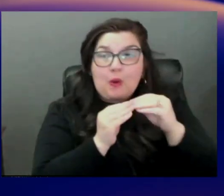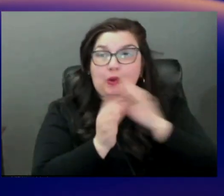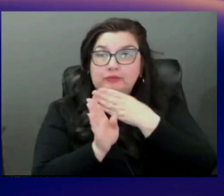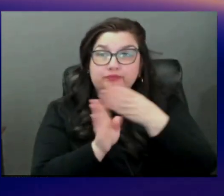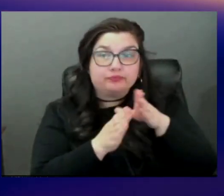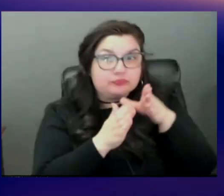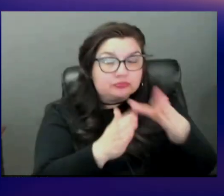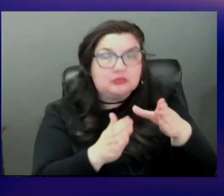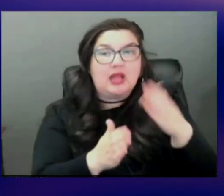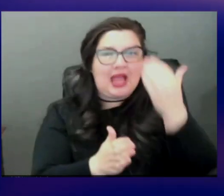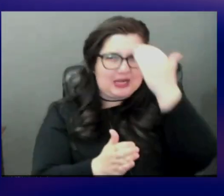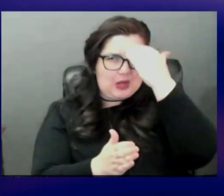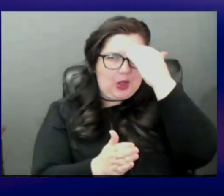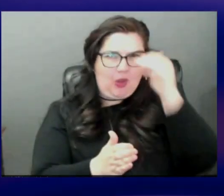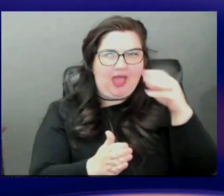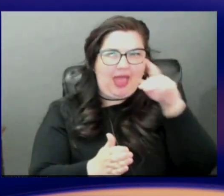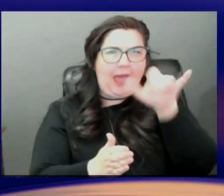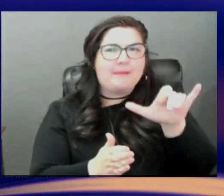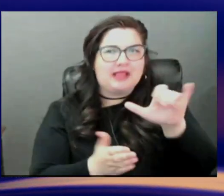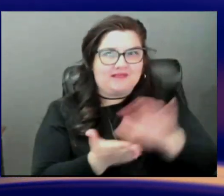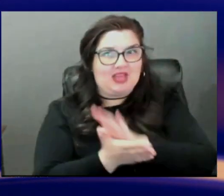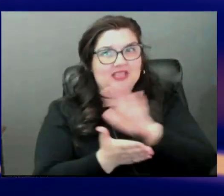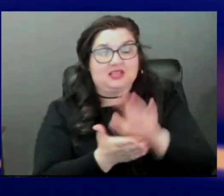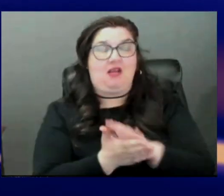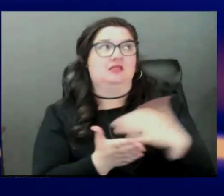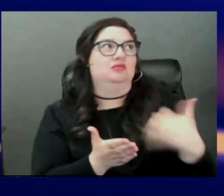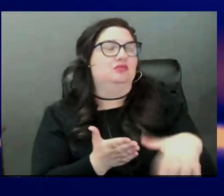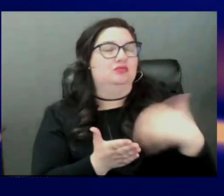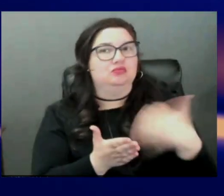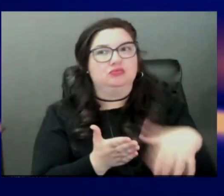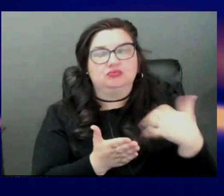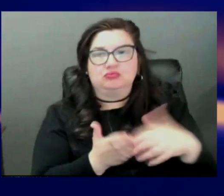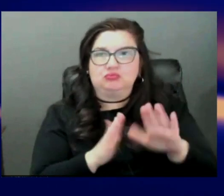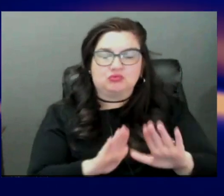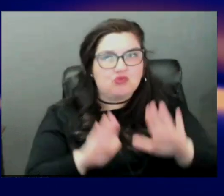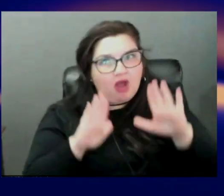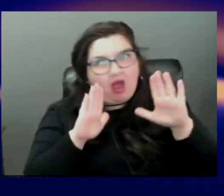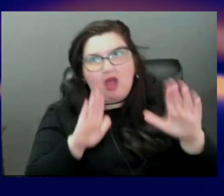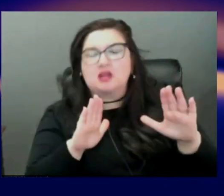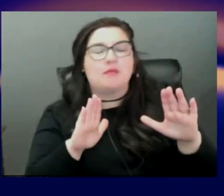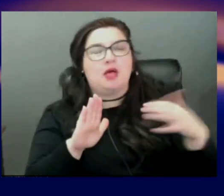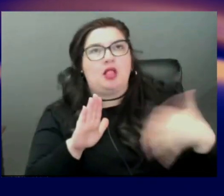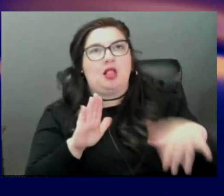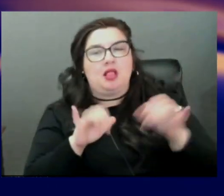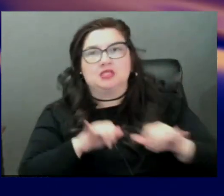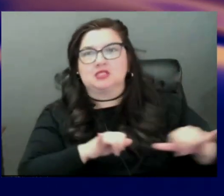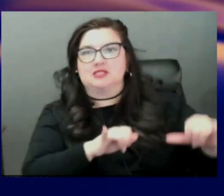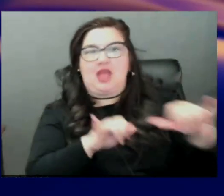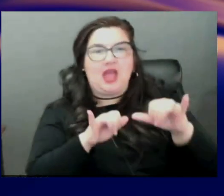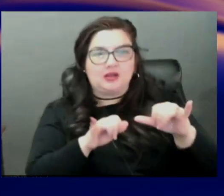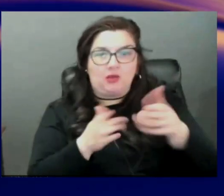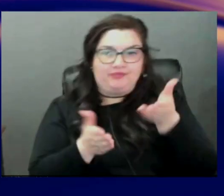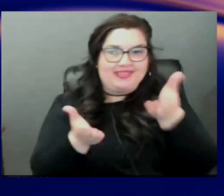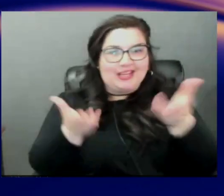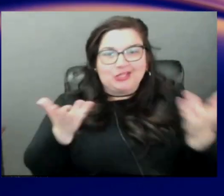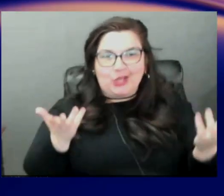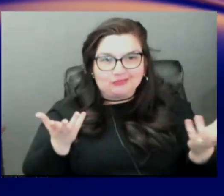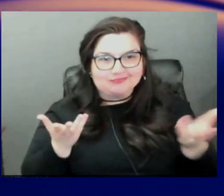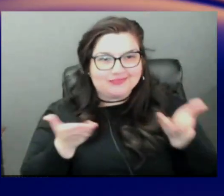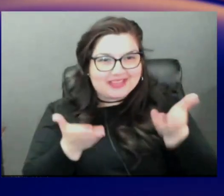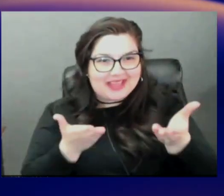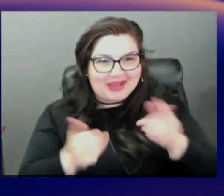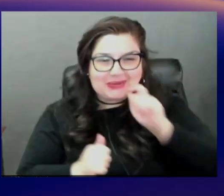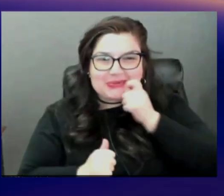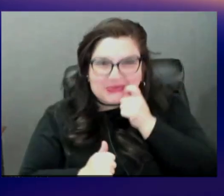are like incredible, actually. Really, really great standard of docs. Oh, there you go. Yep, there we go. Cool. But